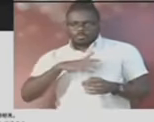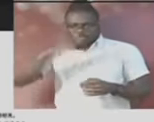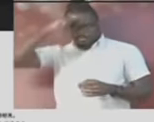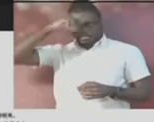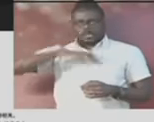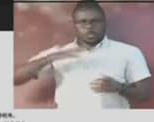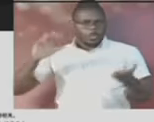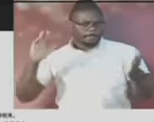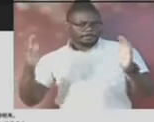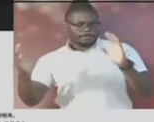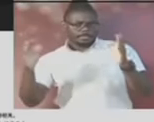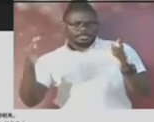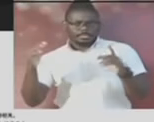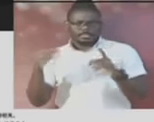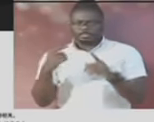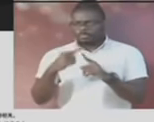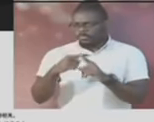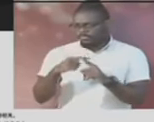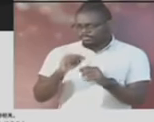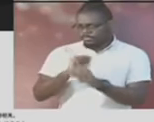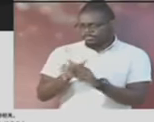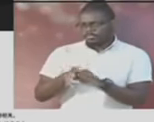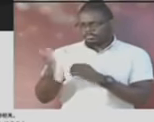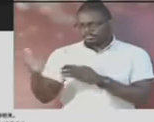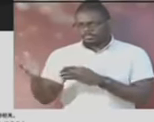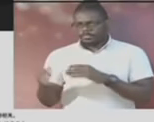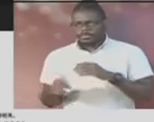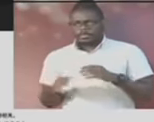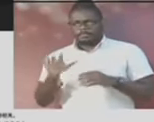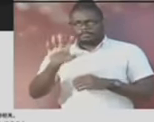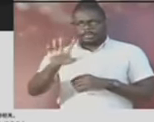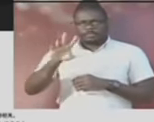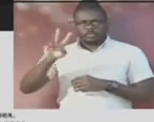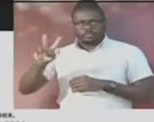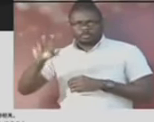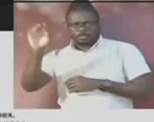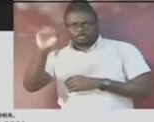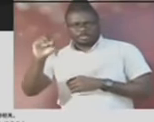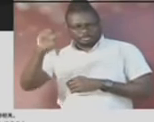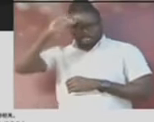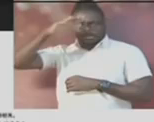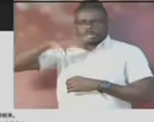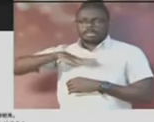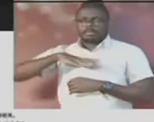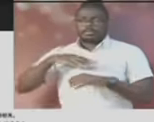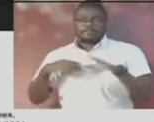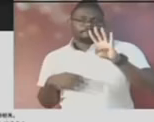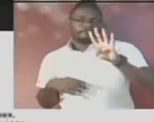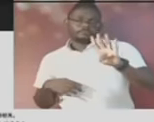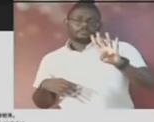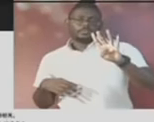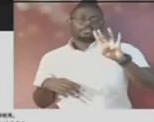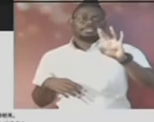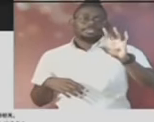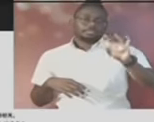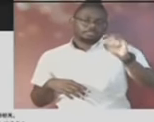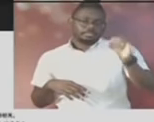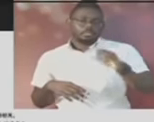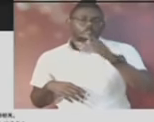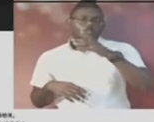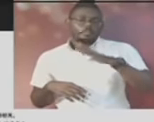where we see that approximately 52% of the cases were male and 48 just about percent of the cases